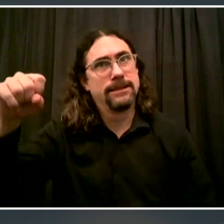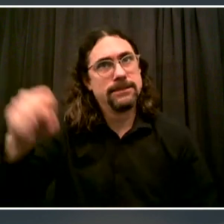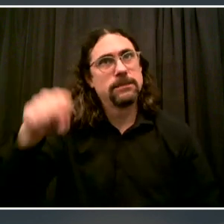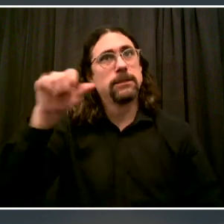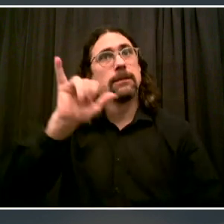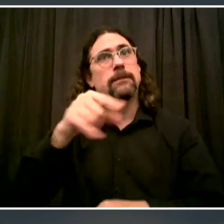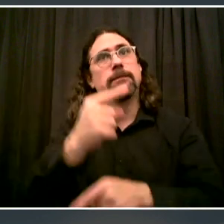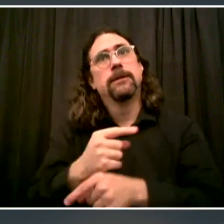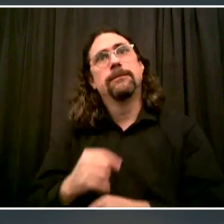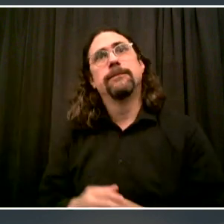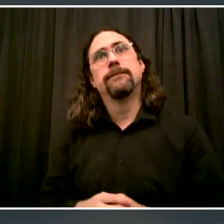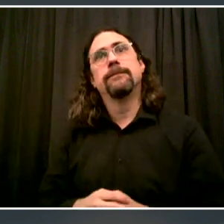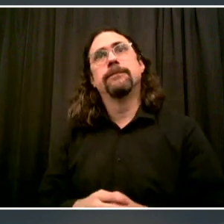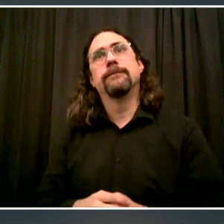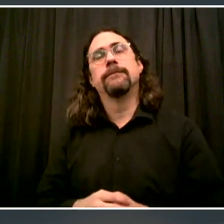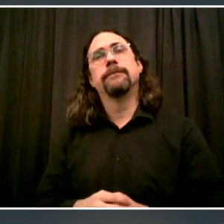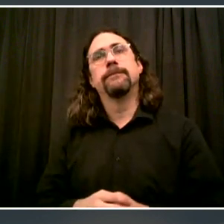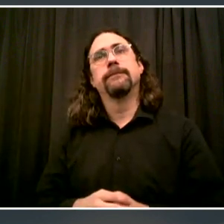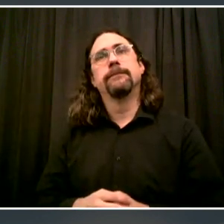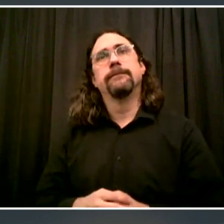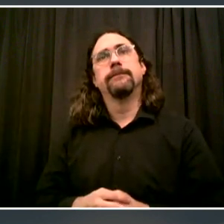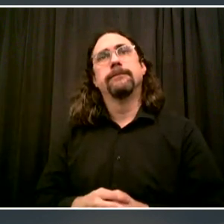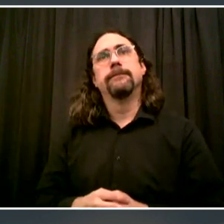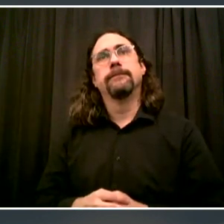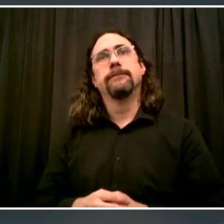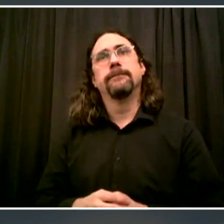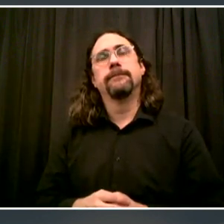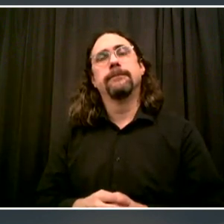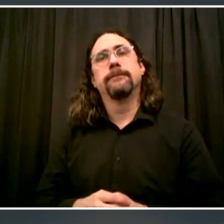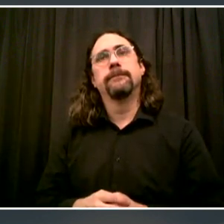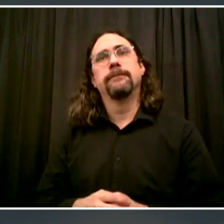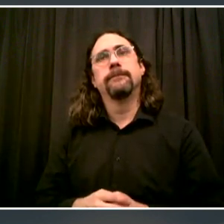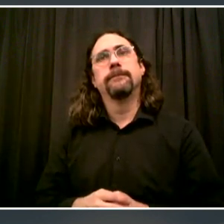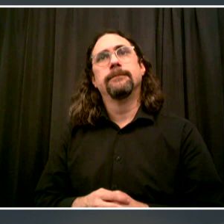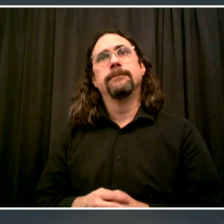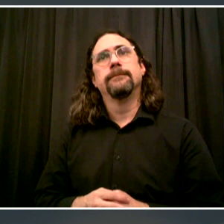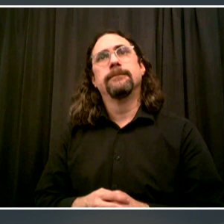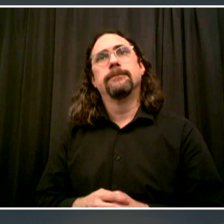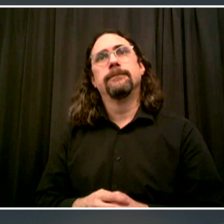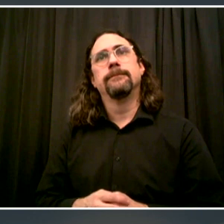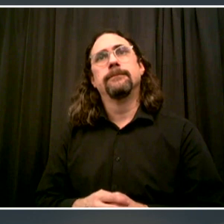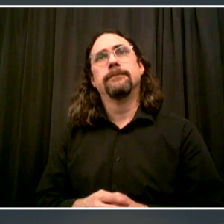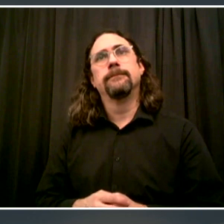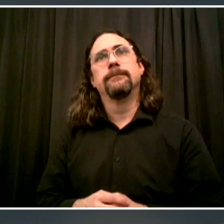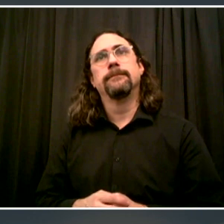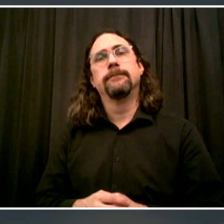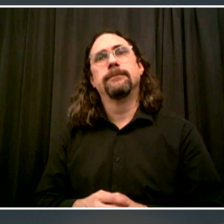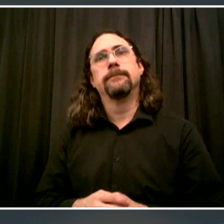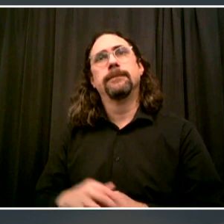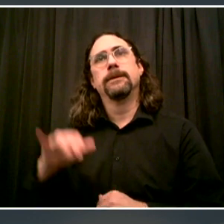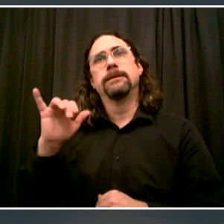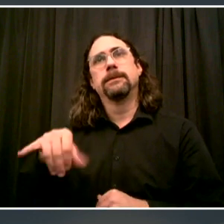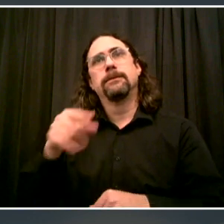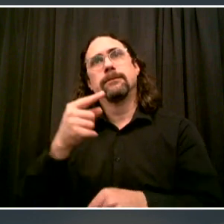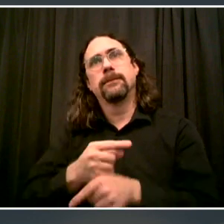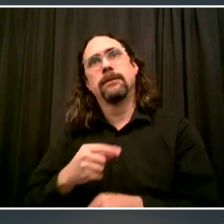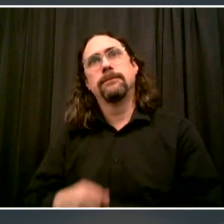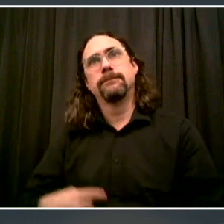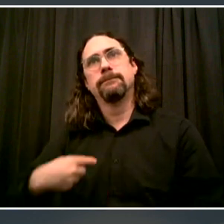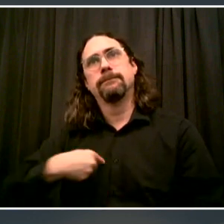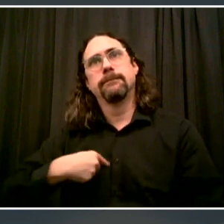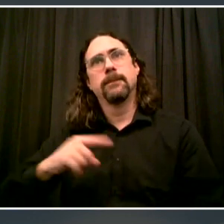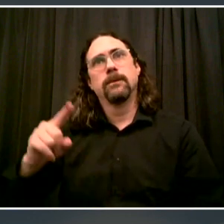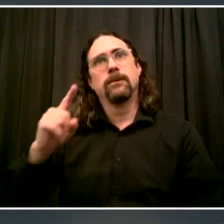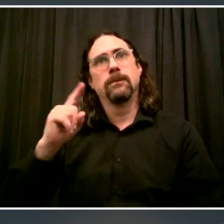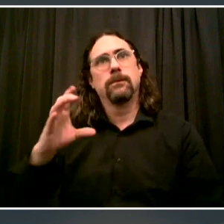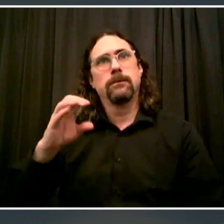executives on the ground that I have 100% confidence in, not only in Mott Haven but throughout the city, that did